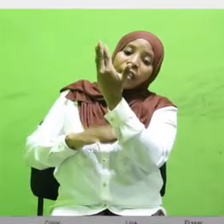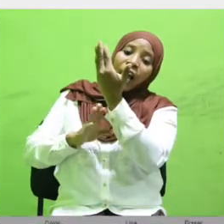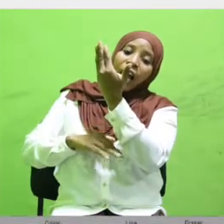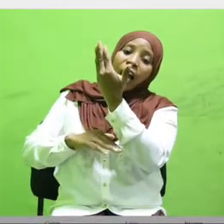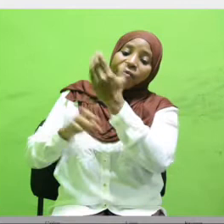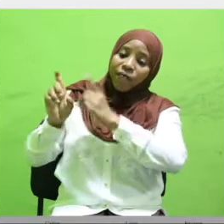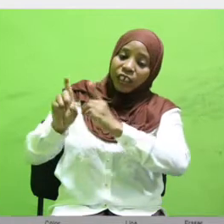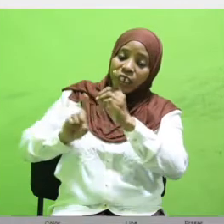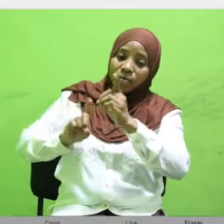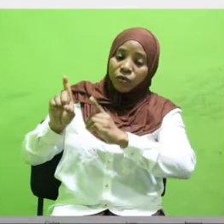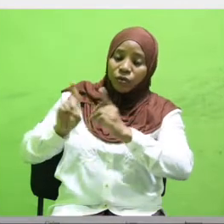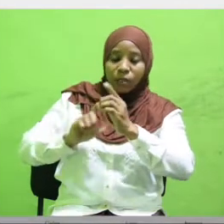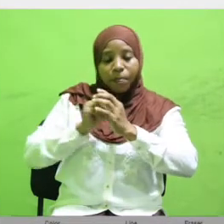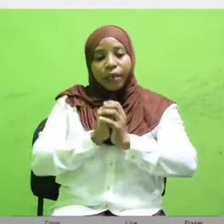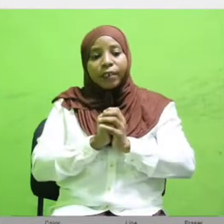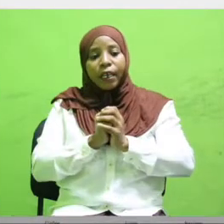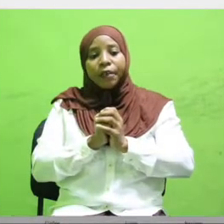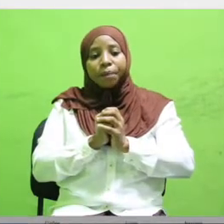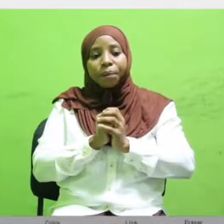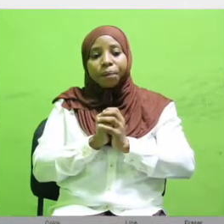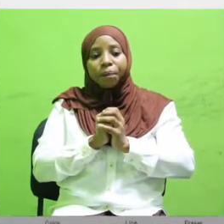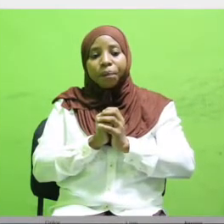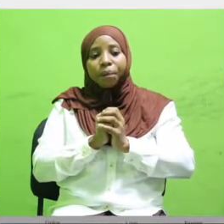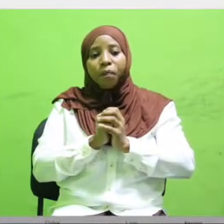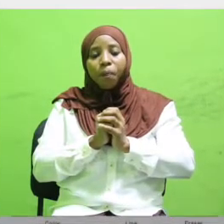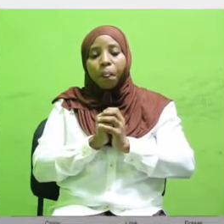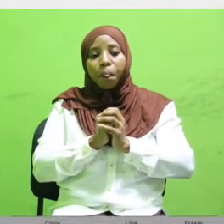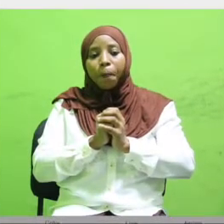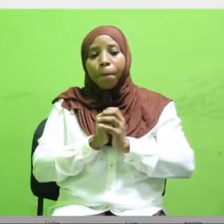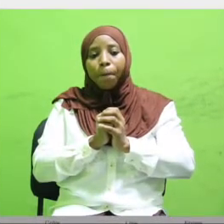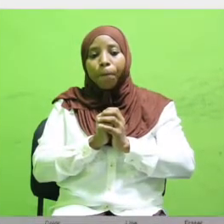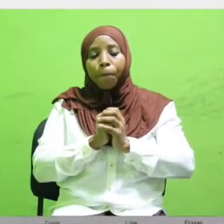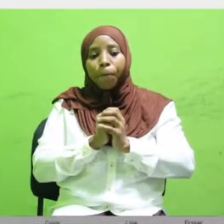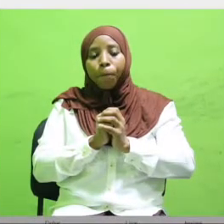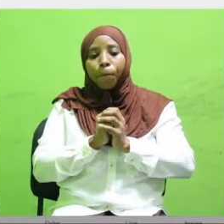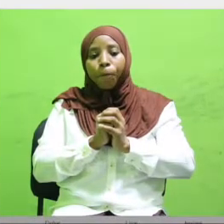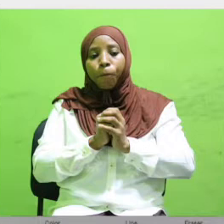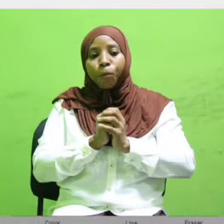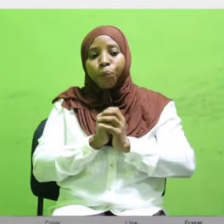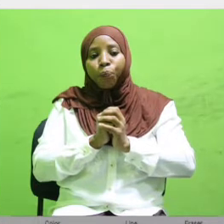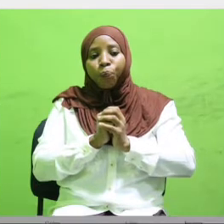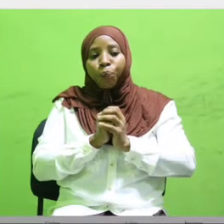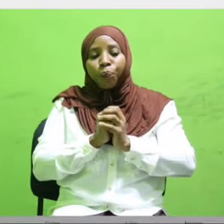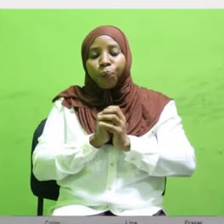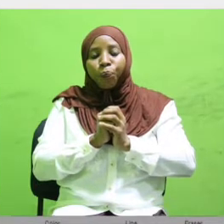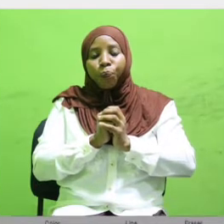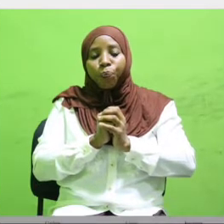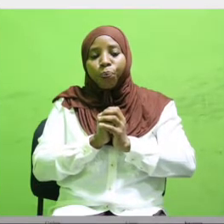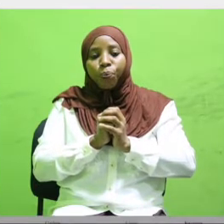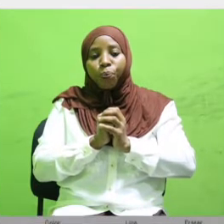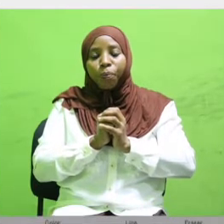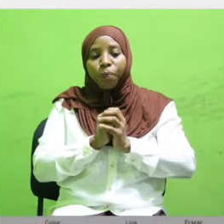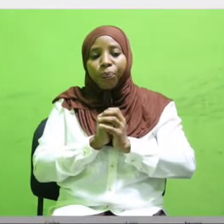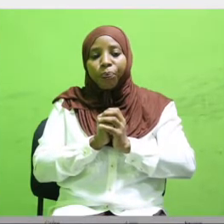fungi, like any other organisms, have their benefits and have their harms, which occur in humans and